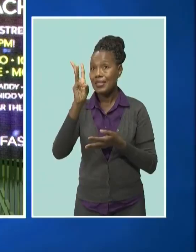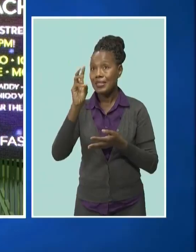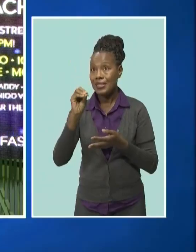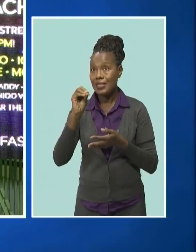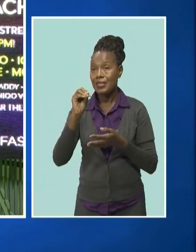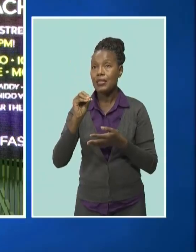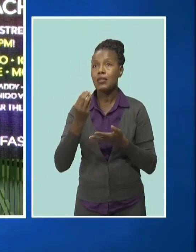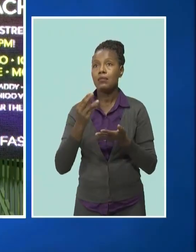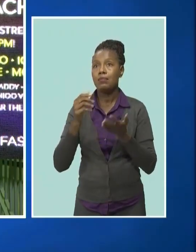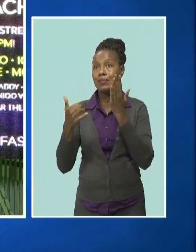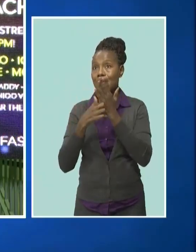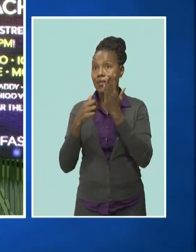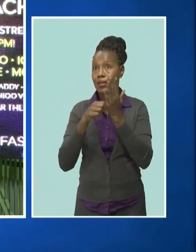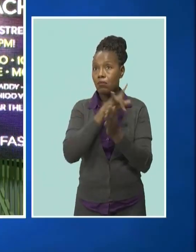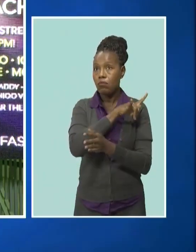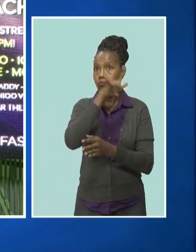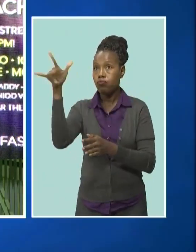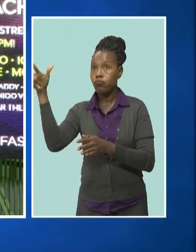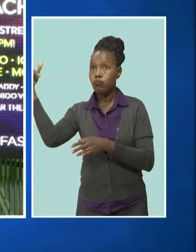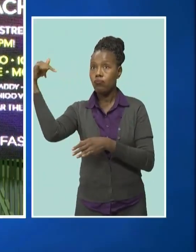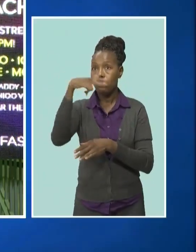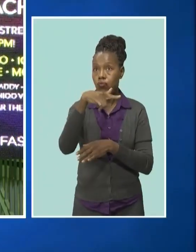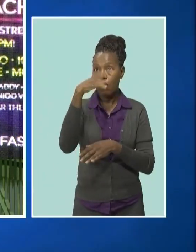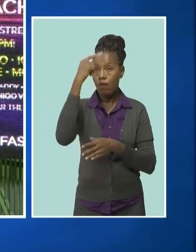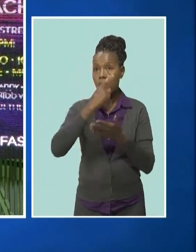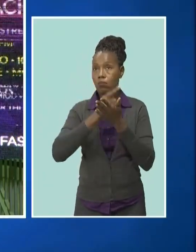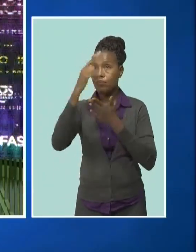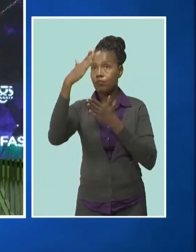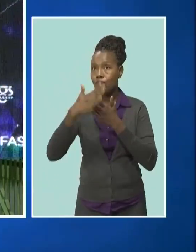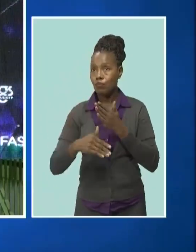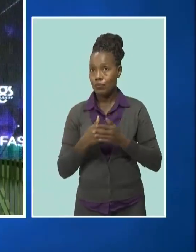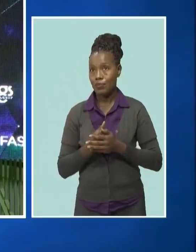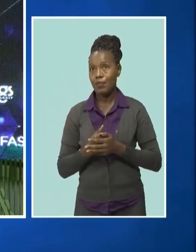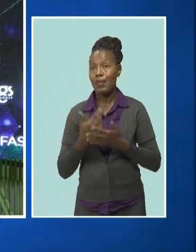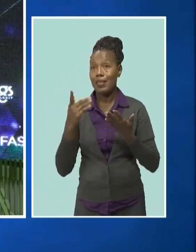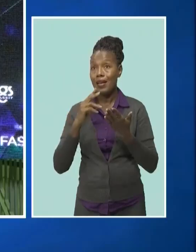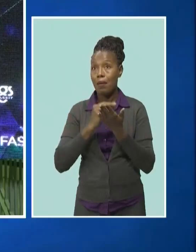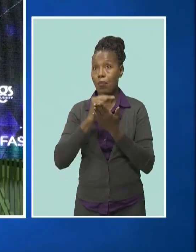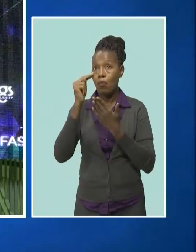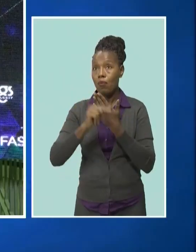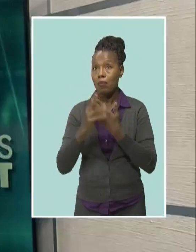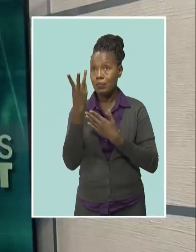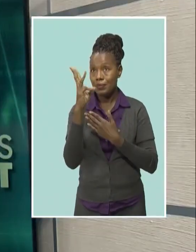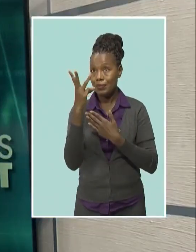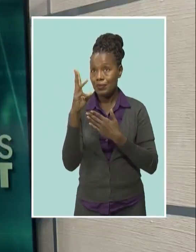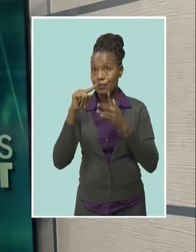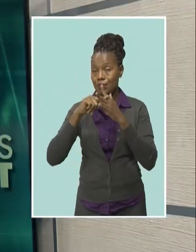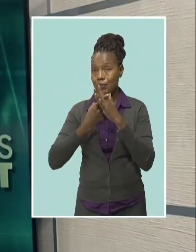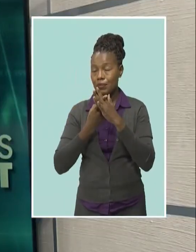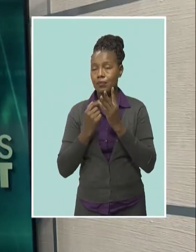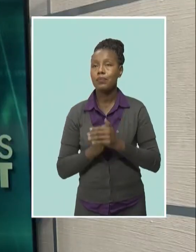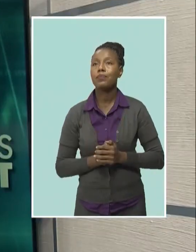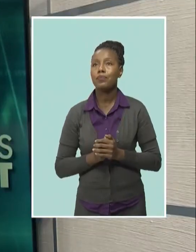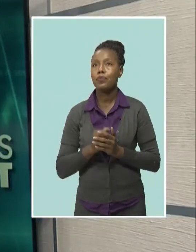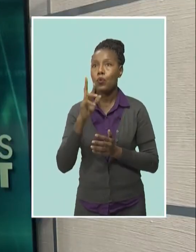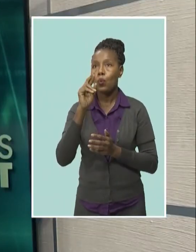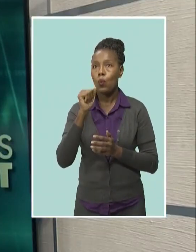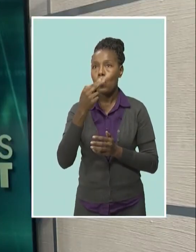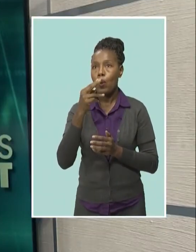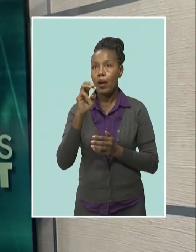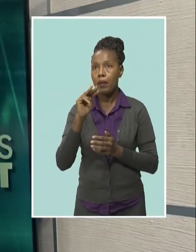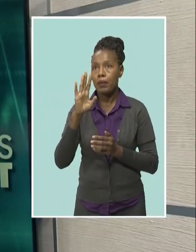more than that, depending on how things go, for the weekend. And this will go in promotion from November 16th. Rohan Campbell, the